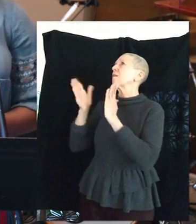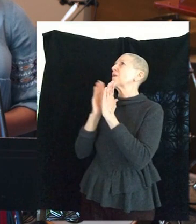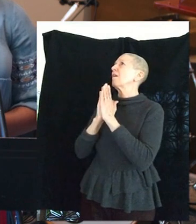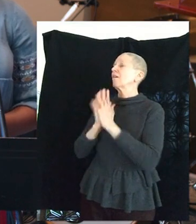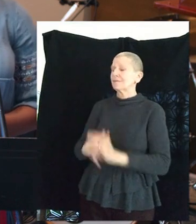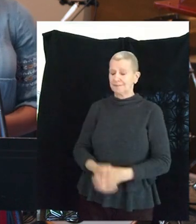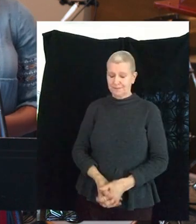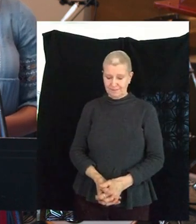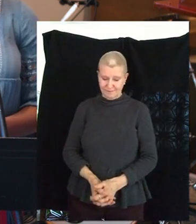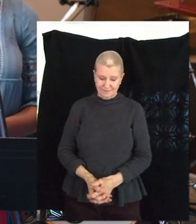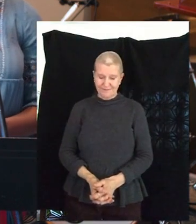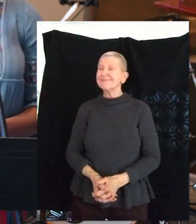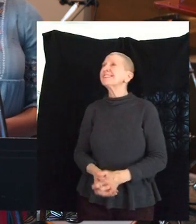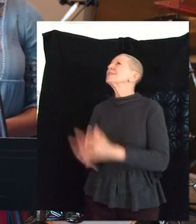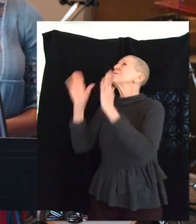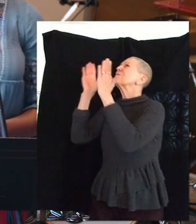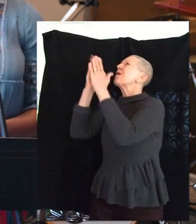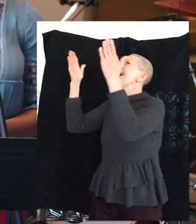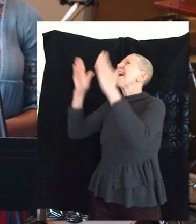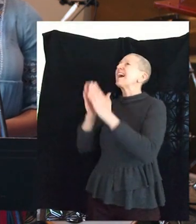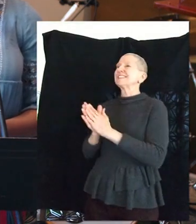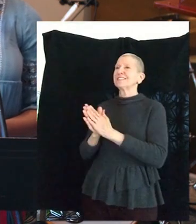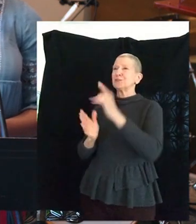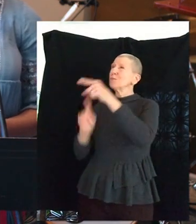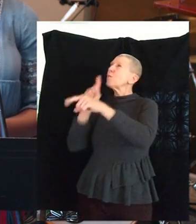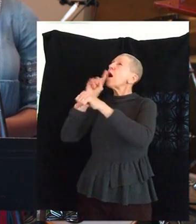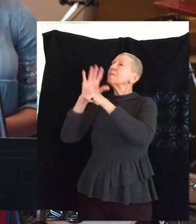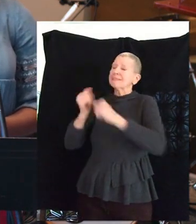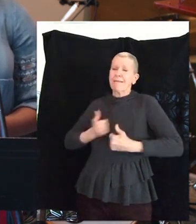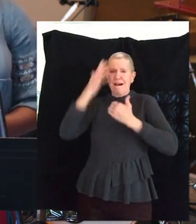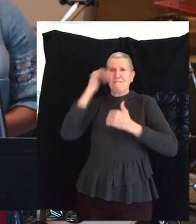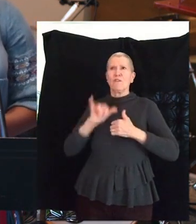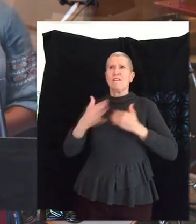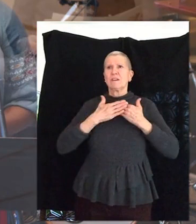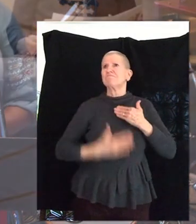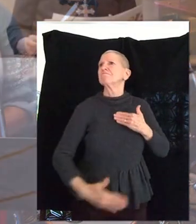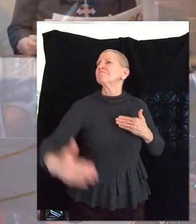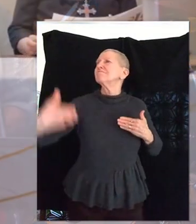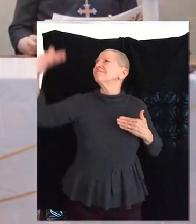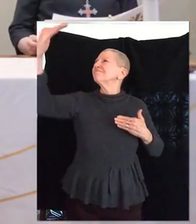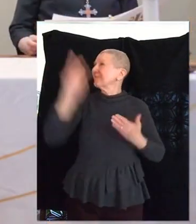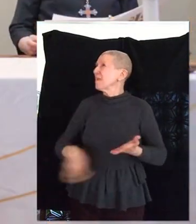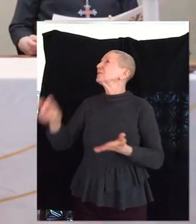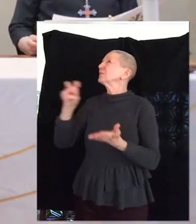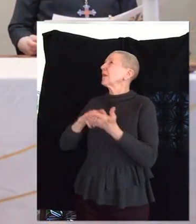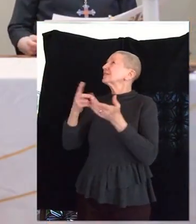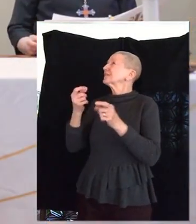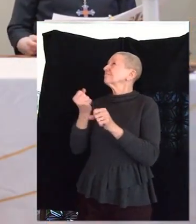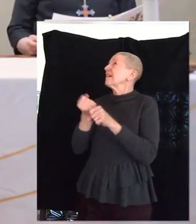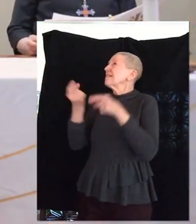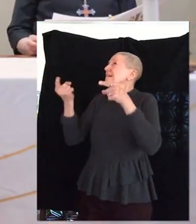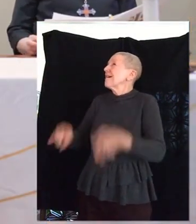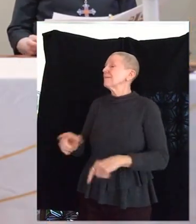we praise you for the resurrection promise of life everlasting. In thanksgiving